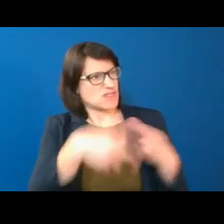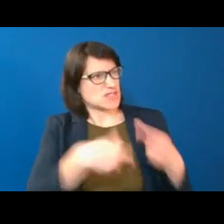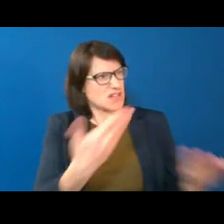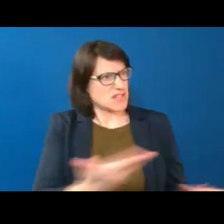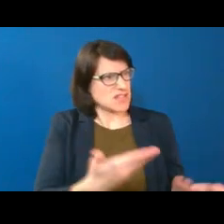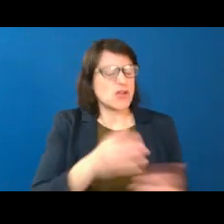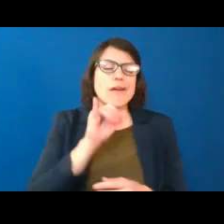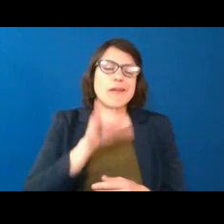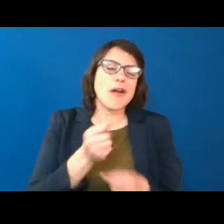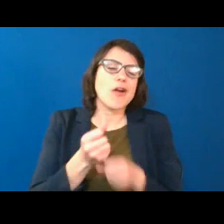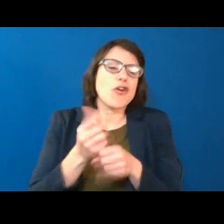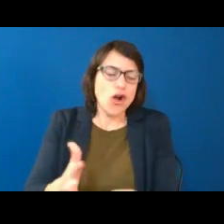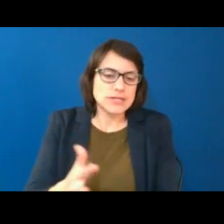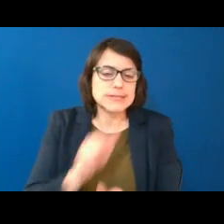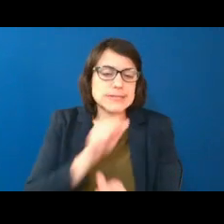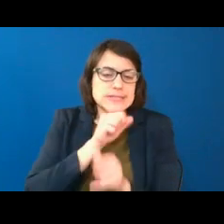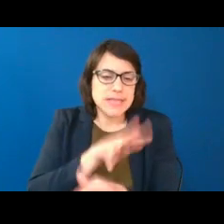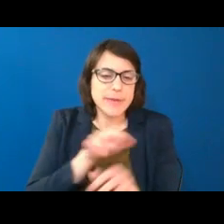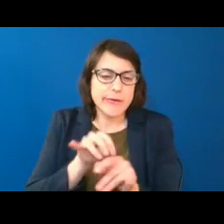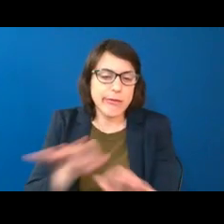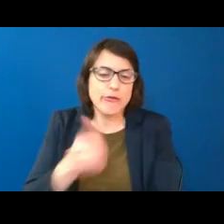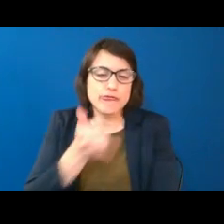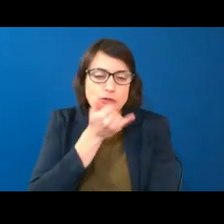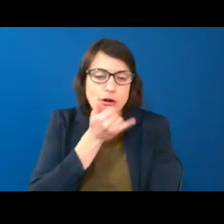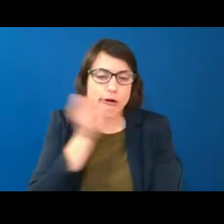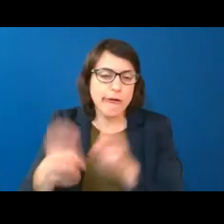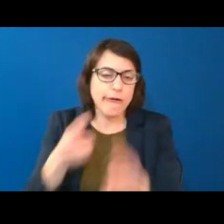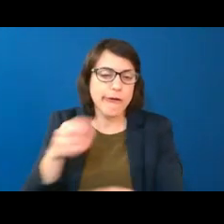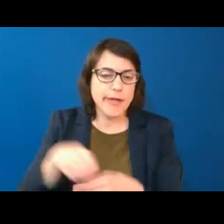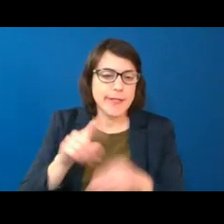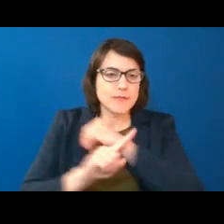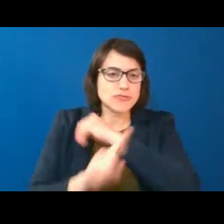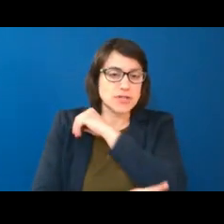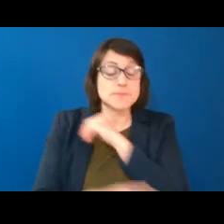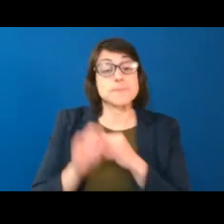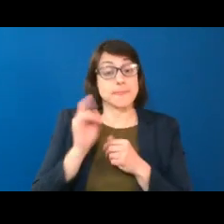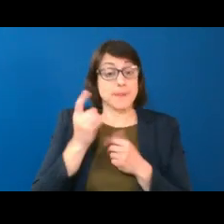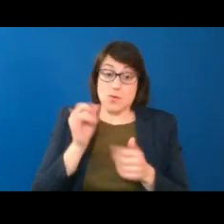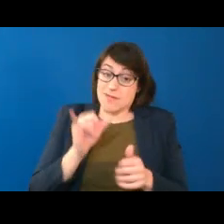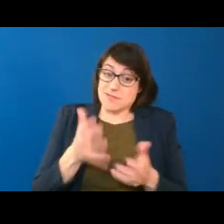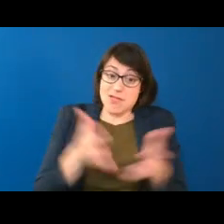lot of opportunities to engage with the tourism industry, and I hope we get